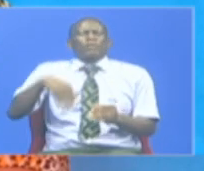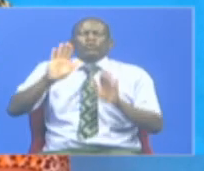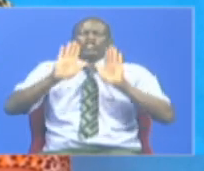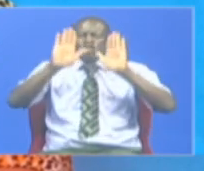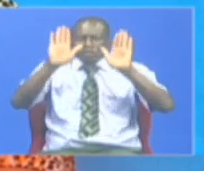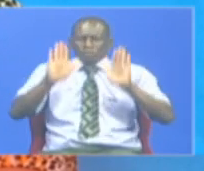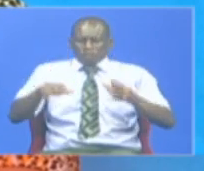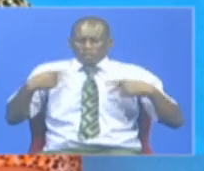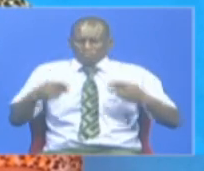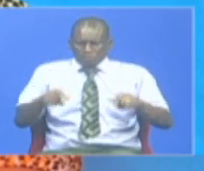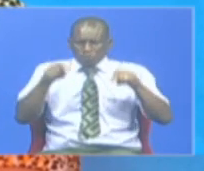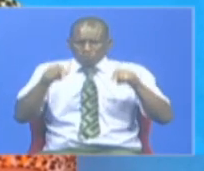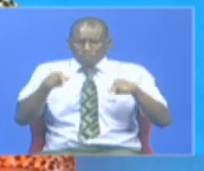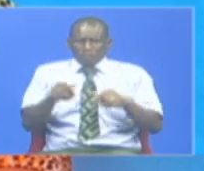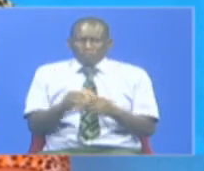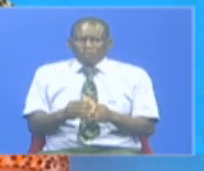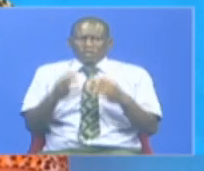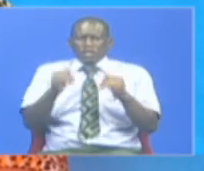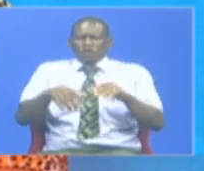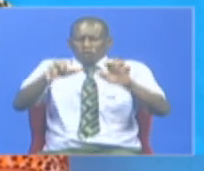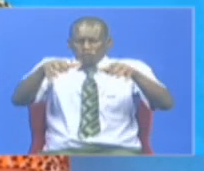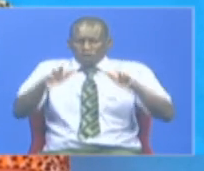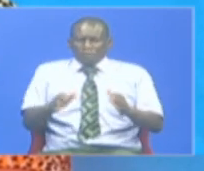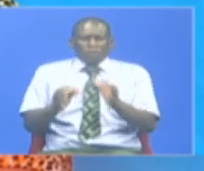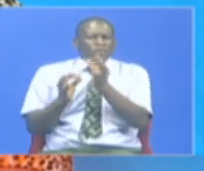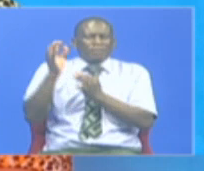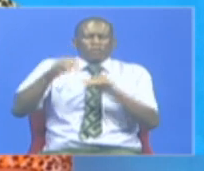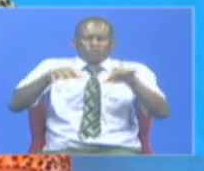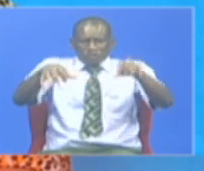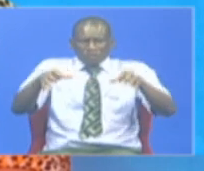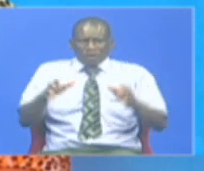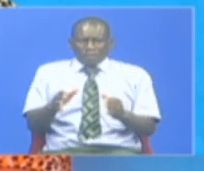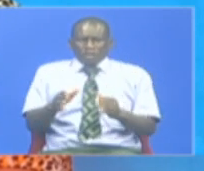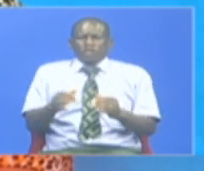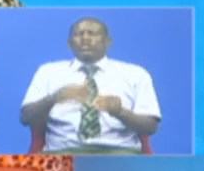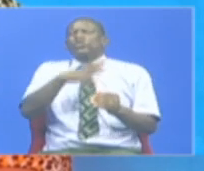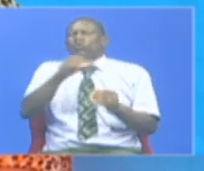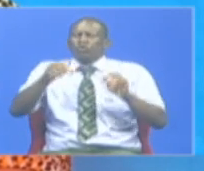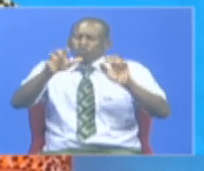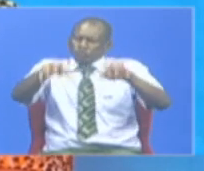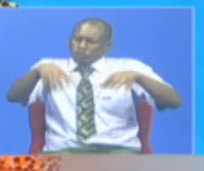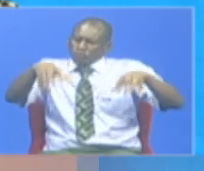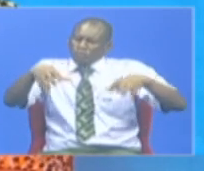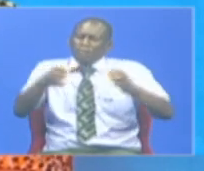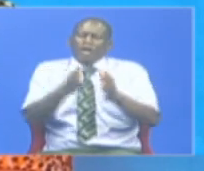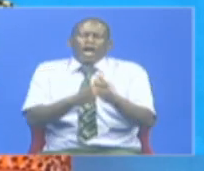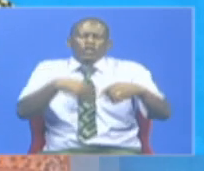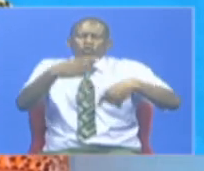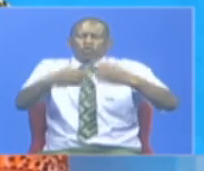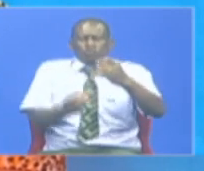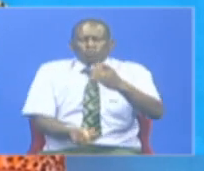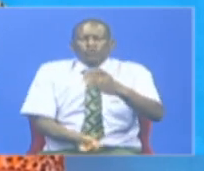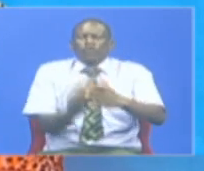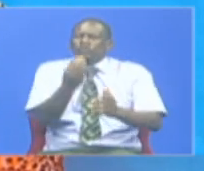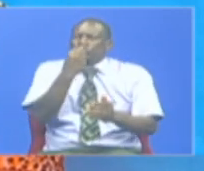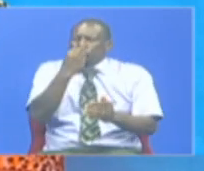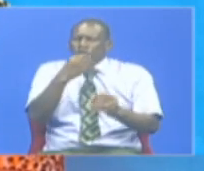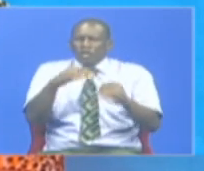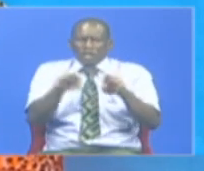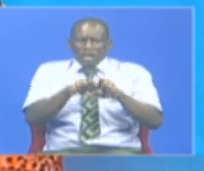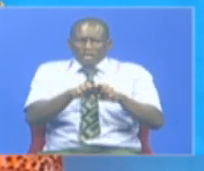important people today. It is the farmer we are depending on to go to the farm and continue producing food while we